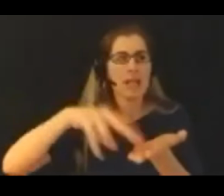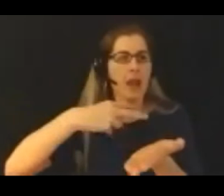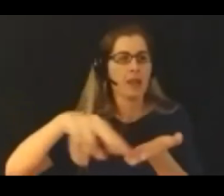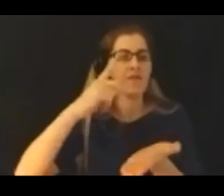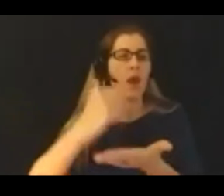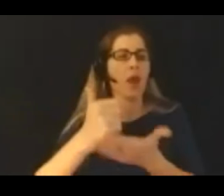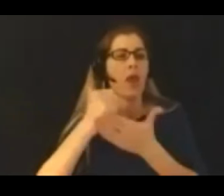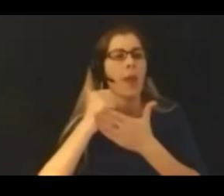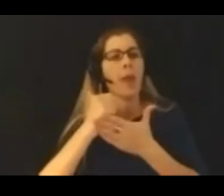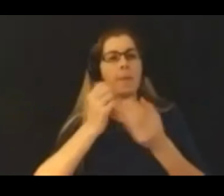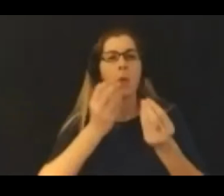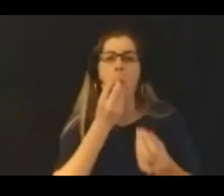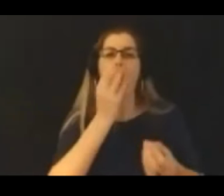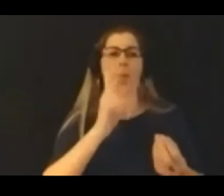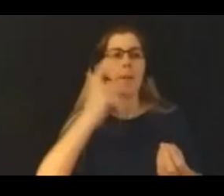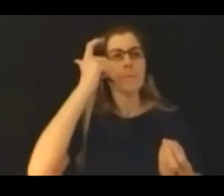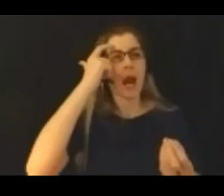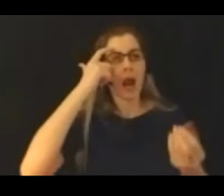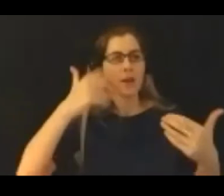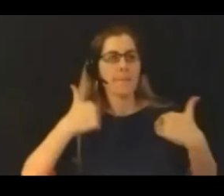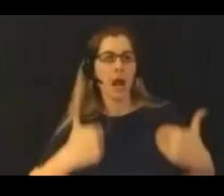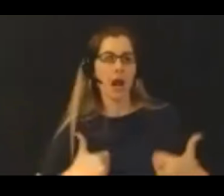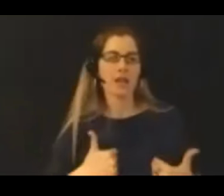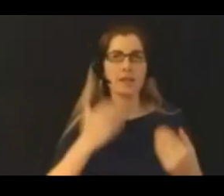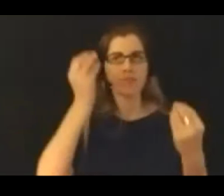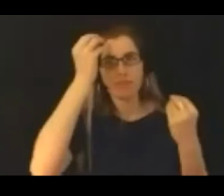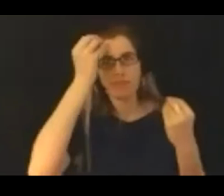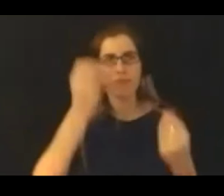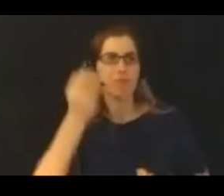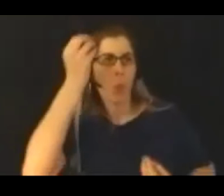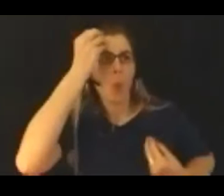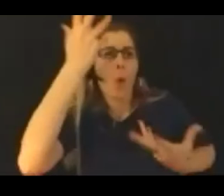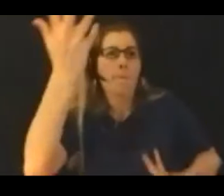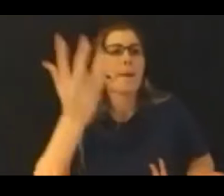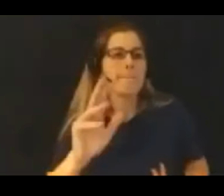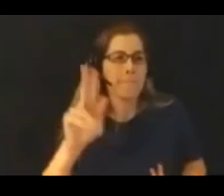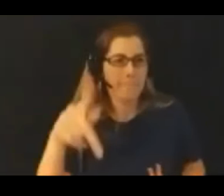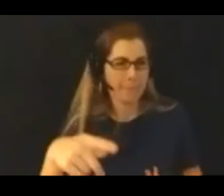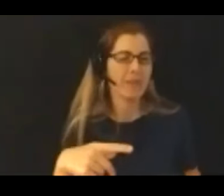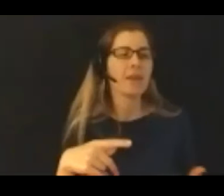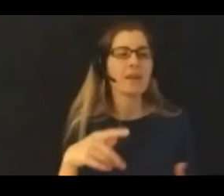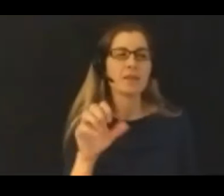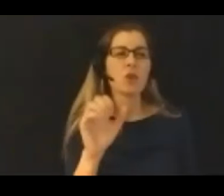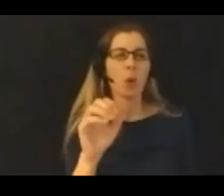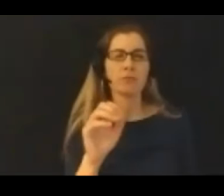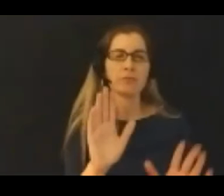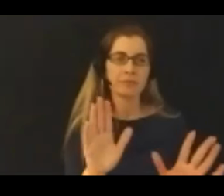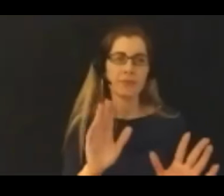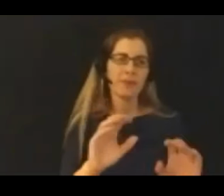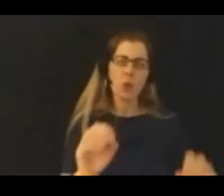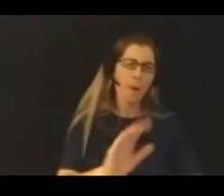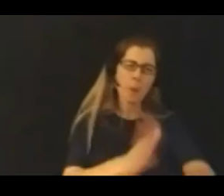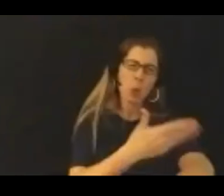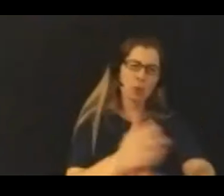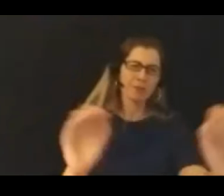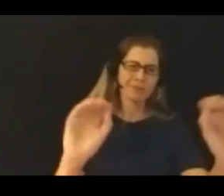tool to warm up the brain and body when we get started with our dancing practice together. And so we won't have any music or anything like